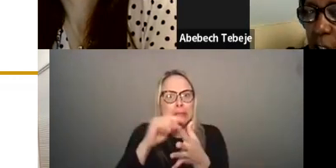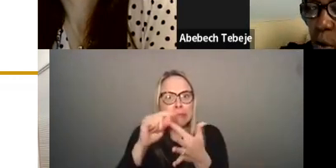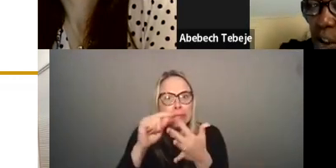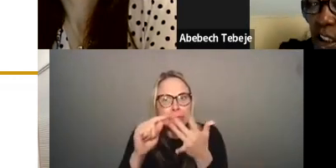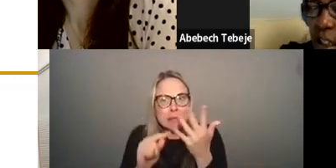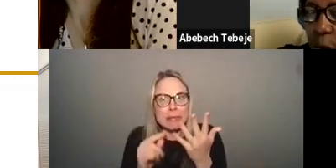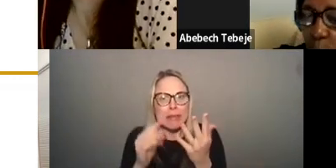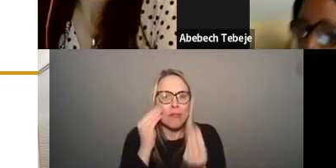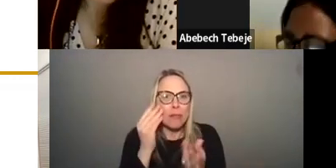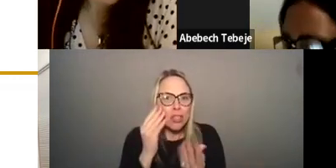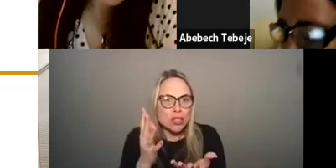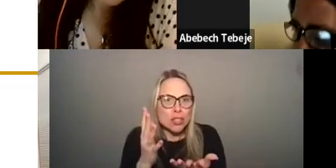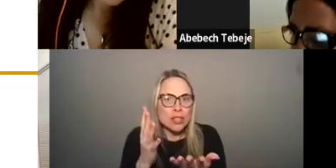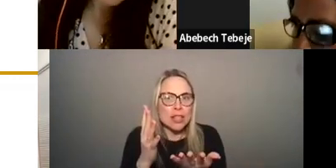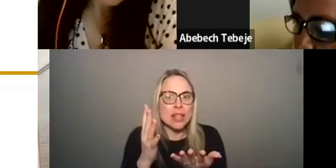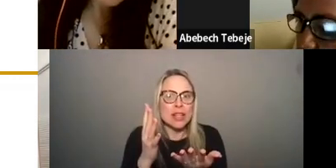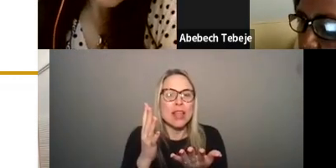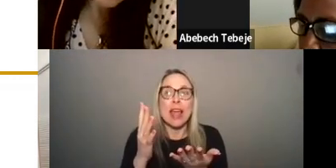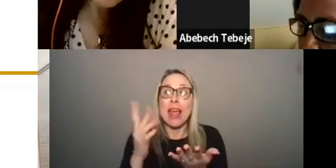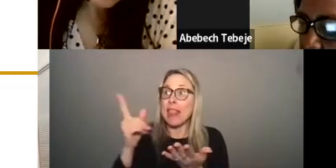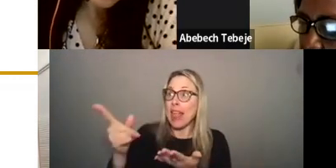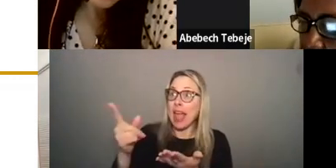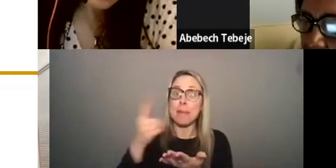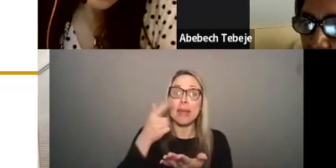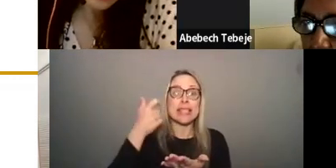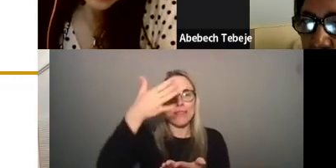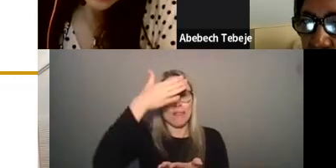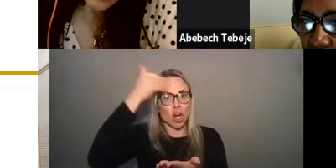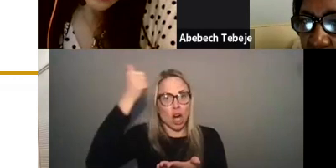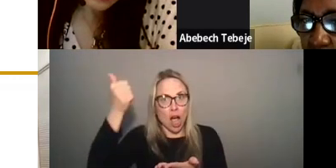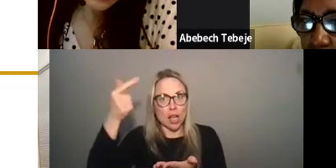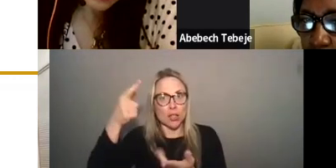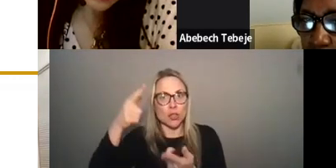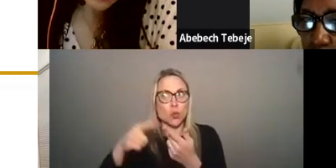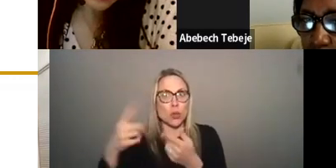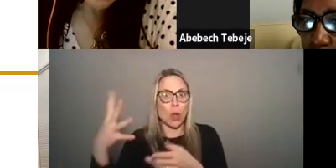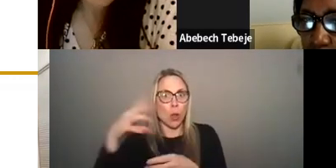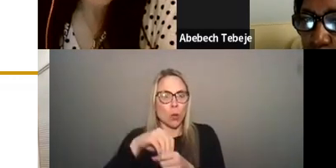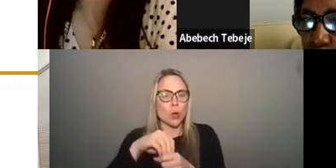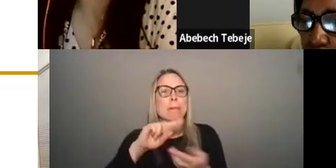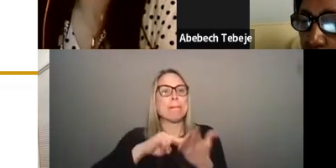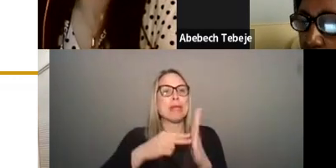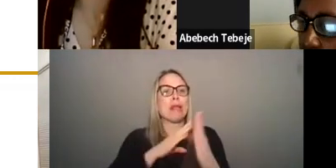that impeded his estate planning